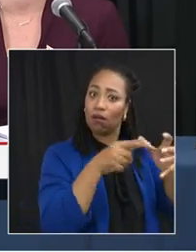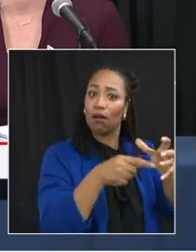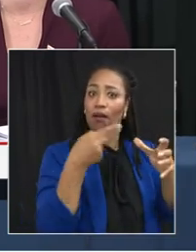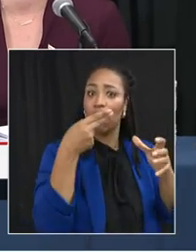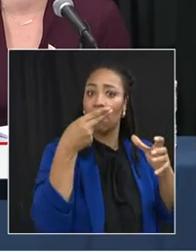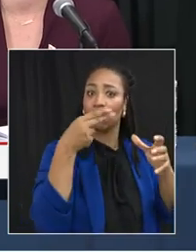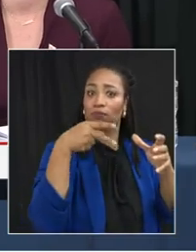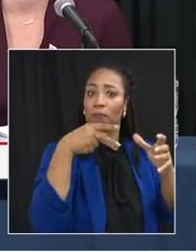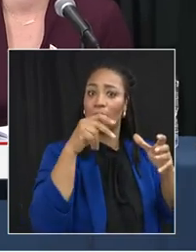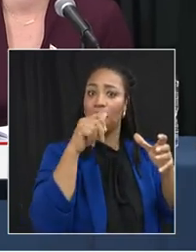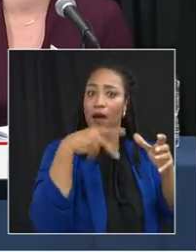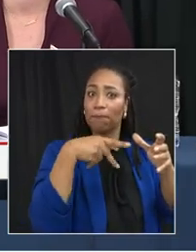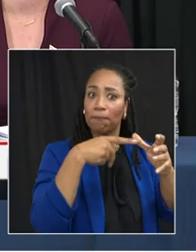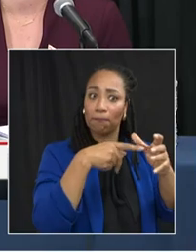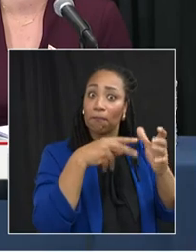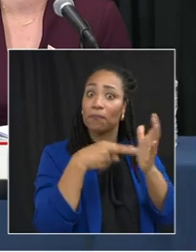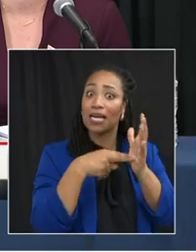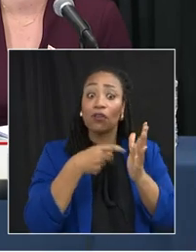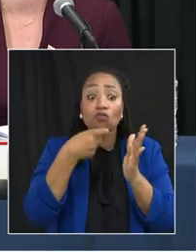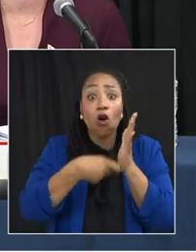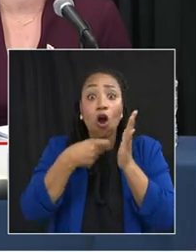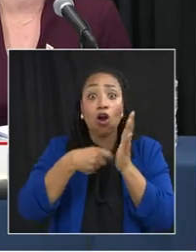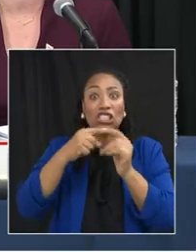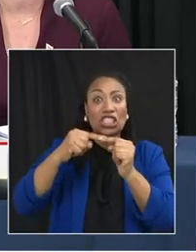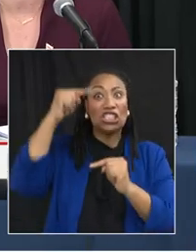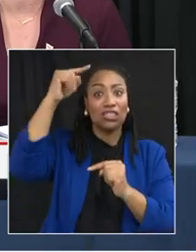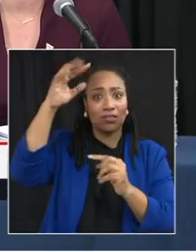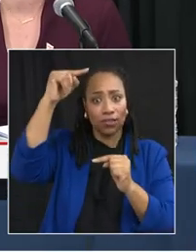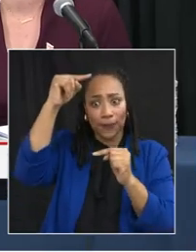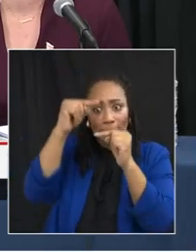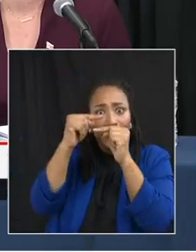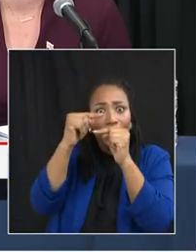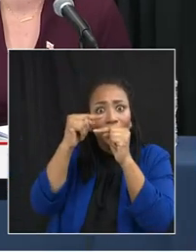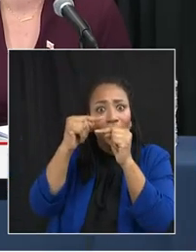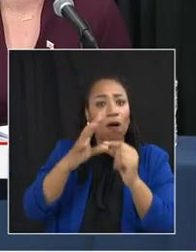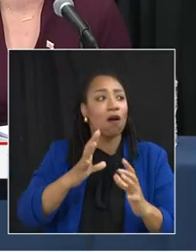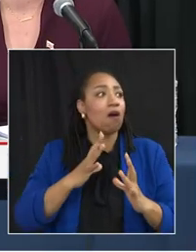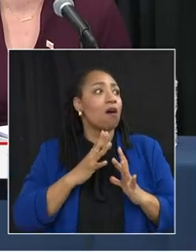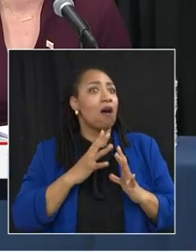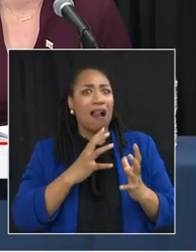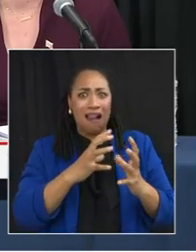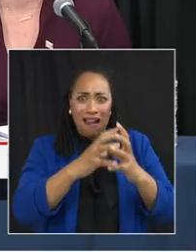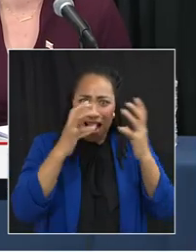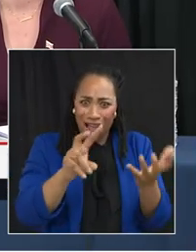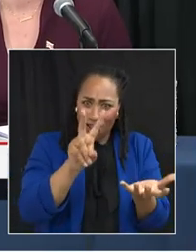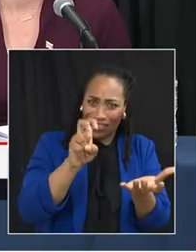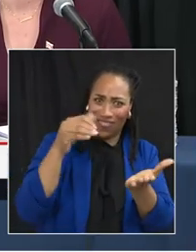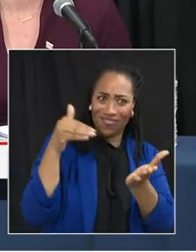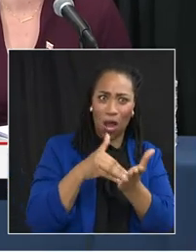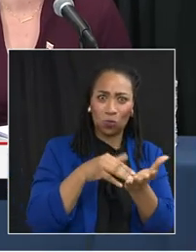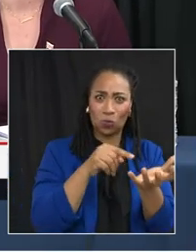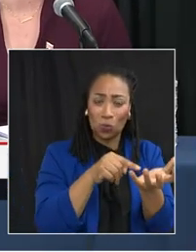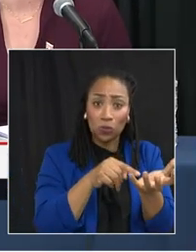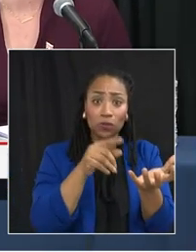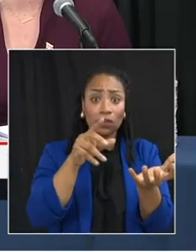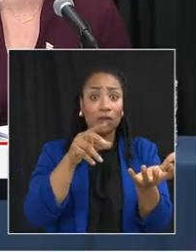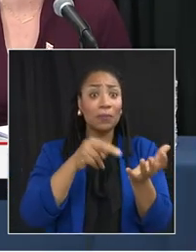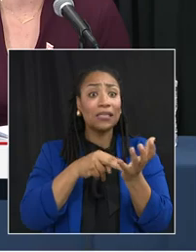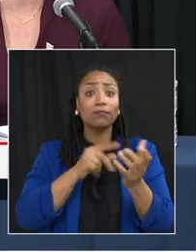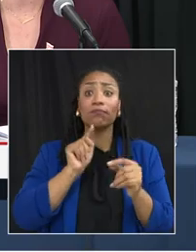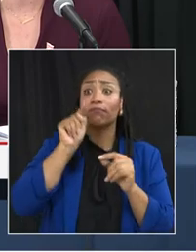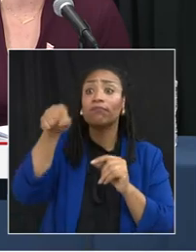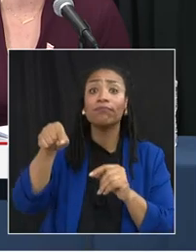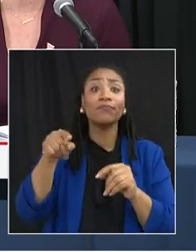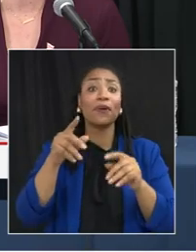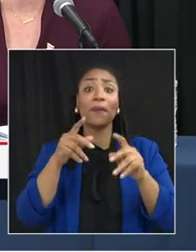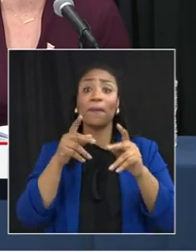that's a significant amount. I challenge you to go anywhere in the world and find a subsidy like that. But that's